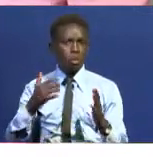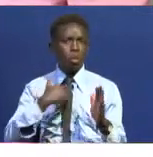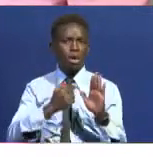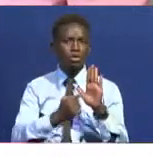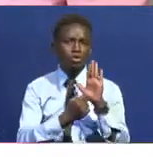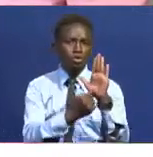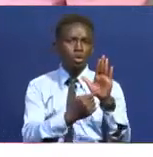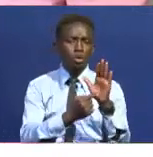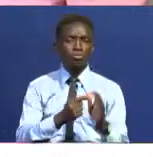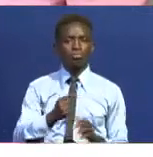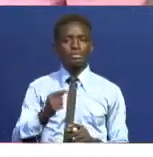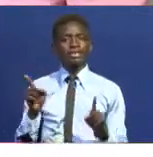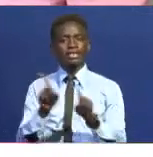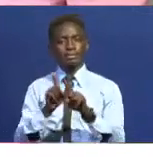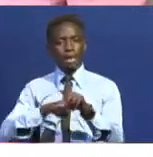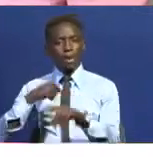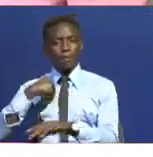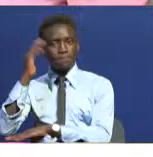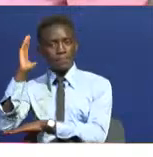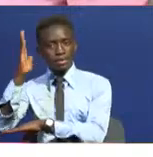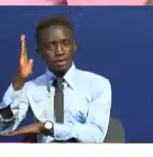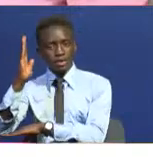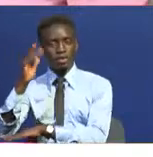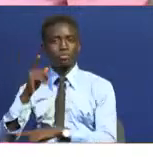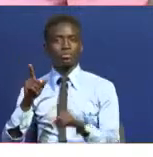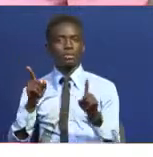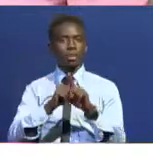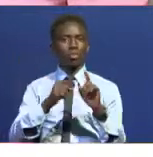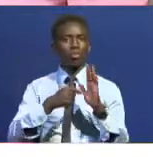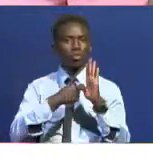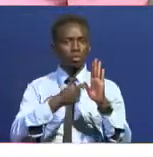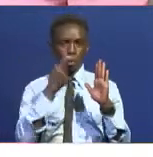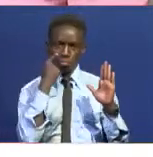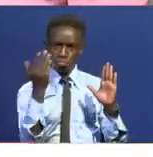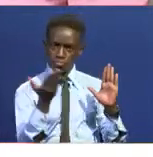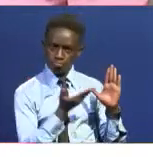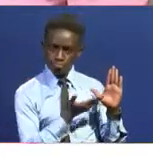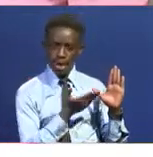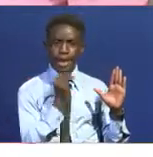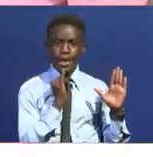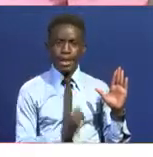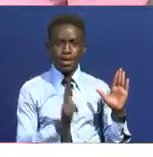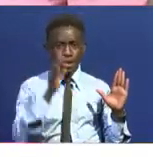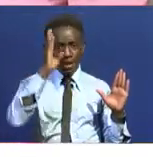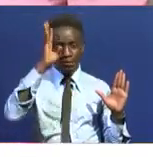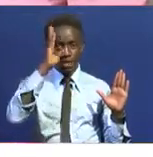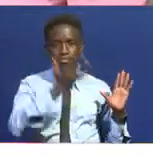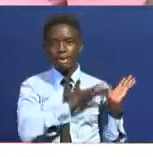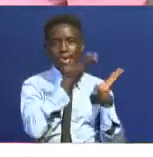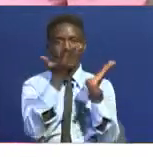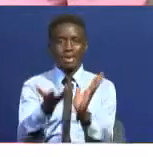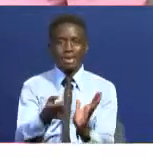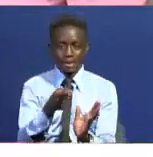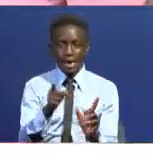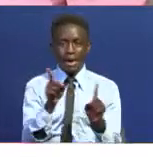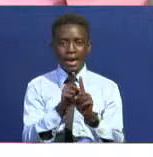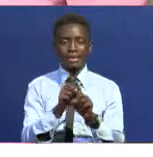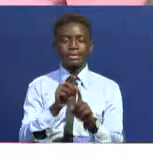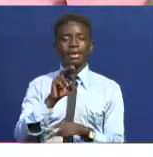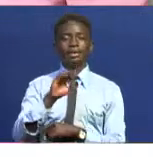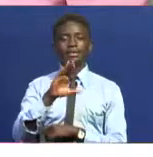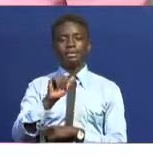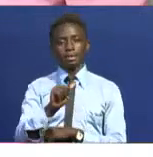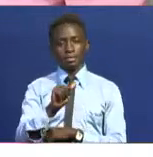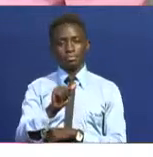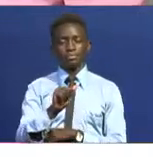paper presentations and the exhibitions, also to showcase some of the new innovations we have been able to bring in as National Construction Authority